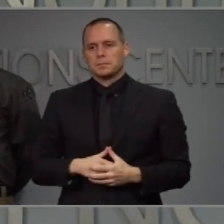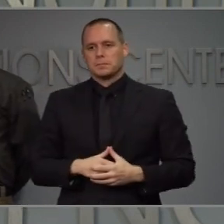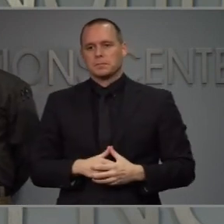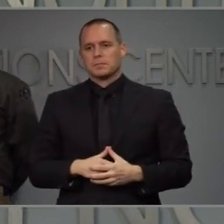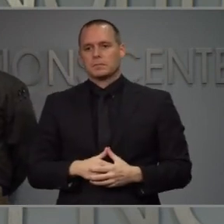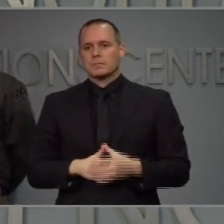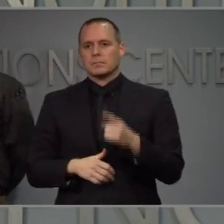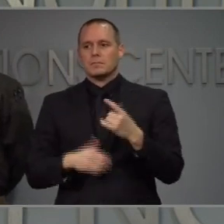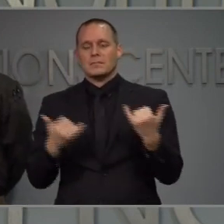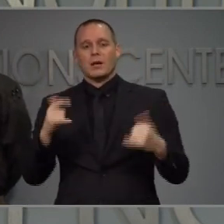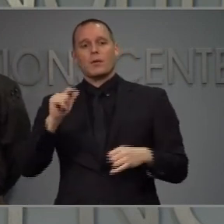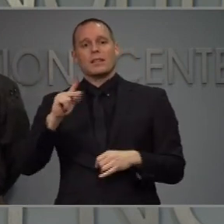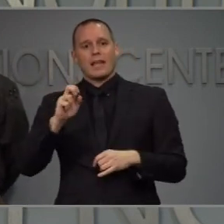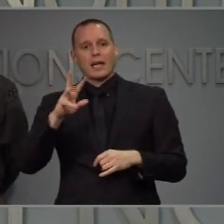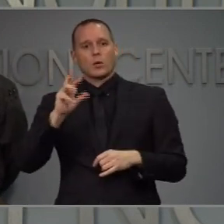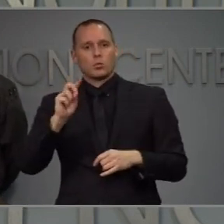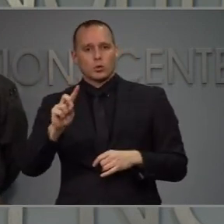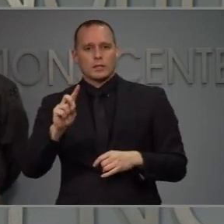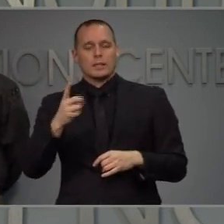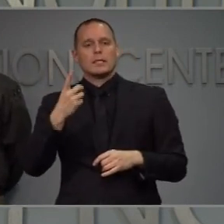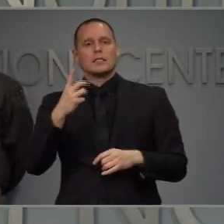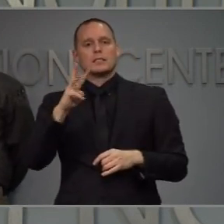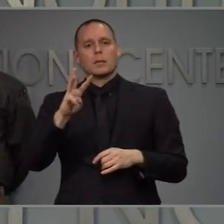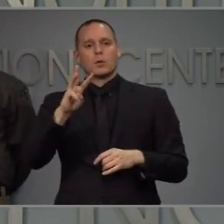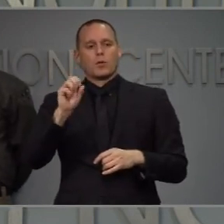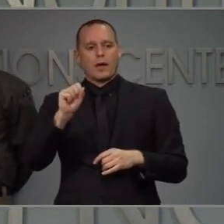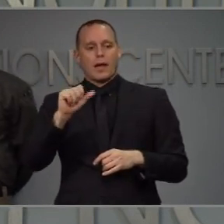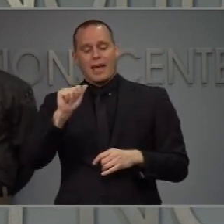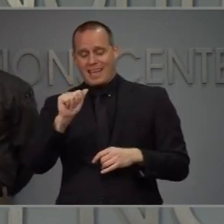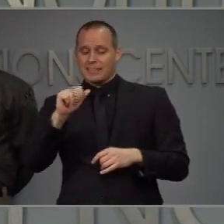Lake Wood, WASW.